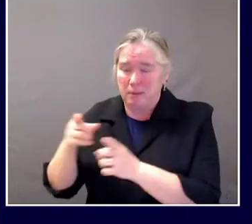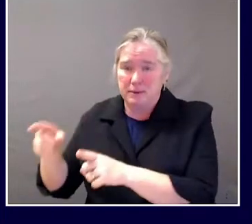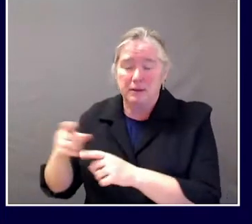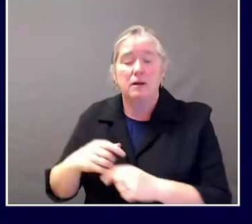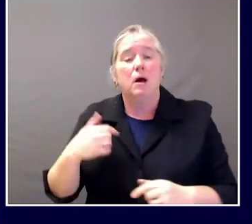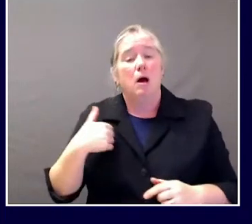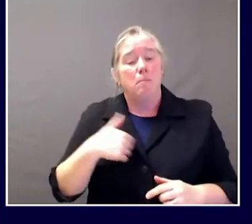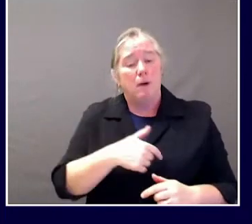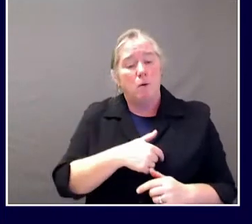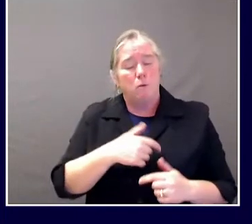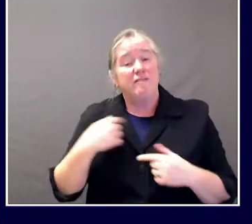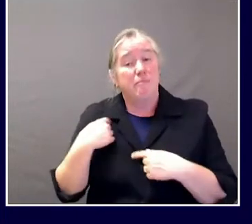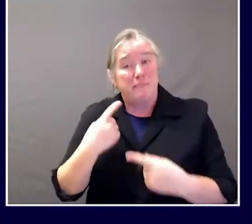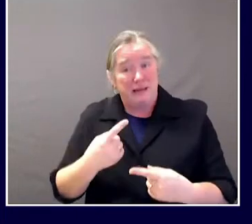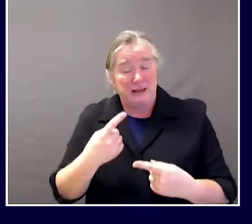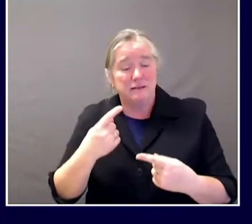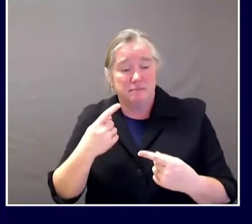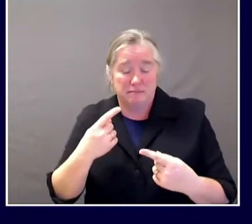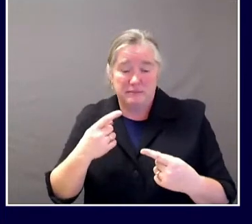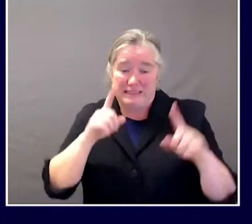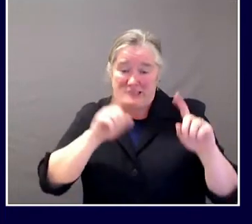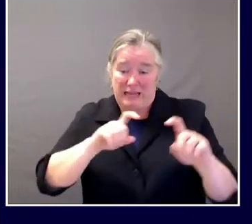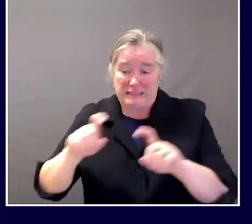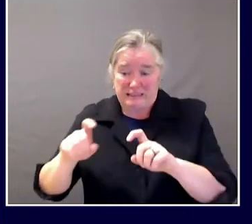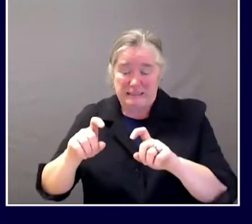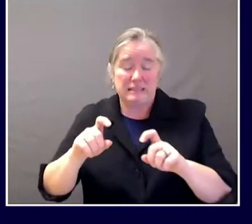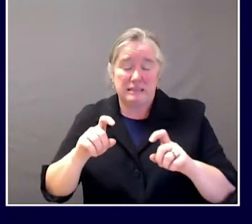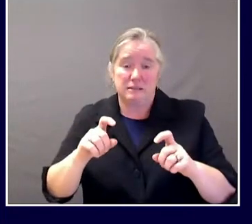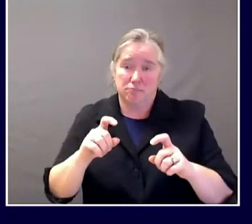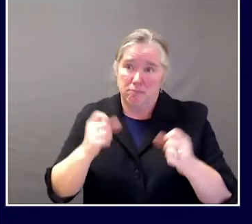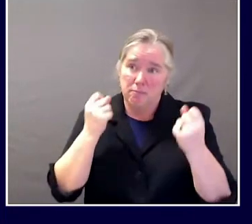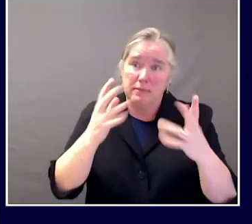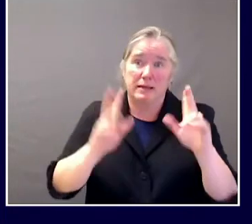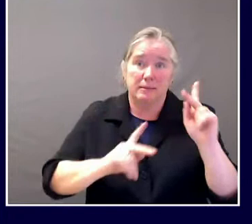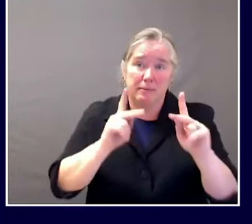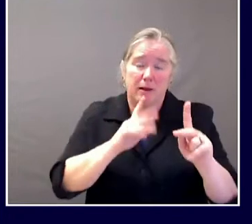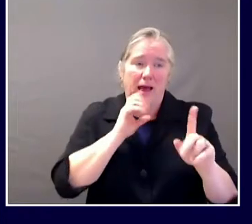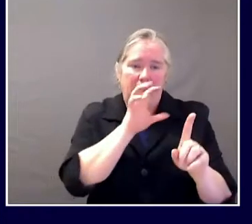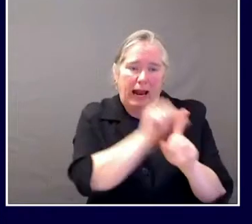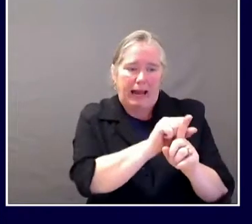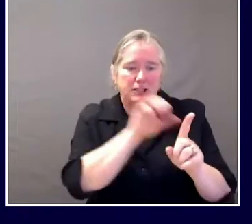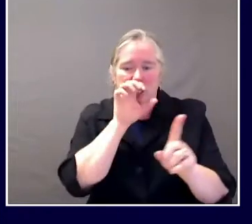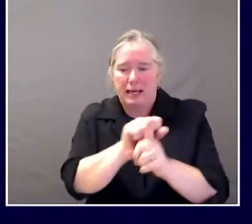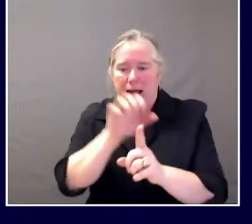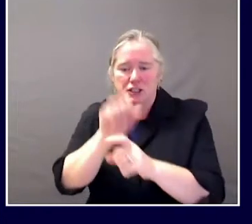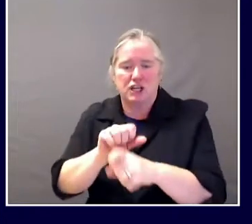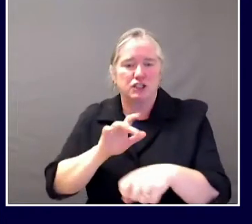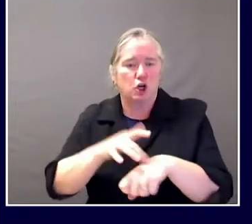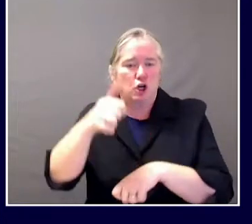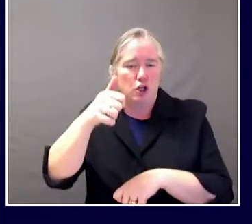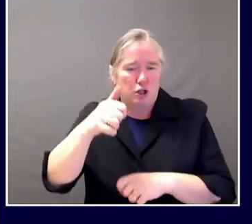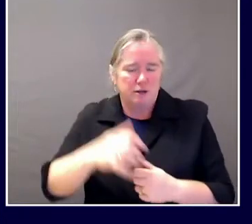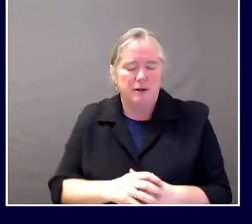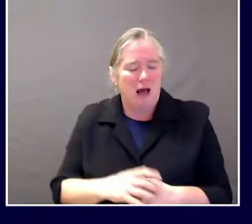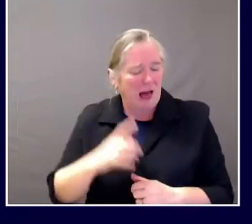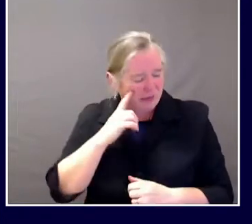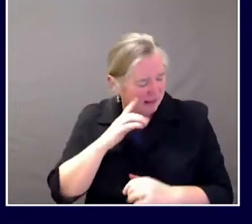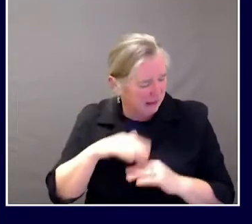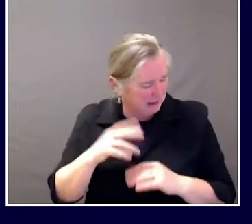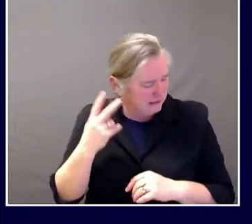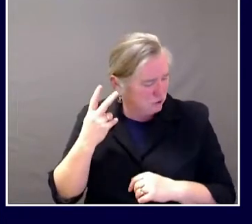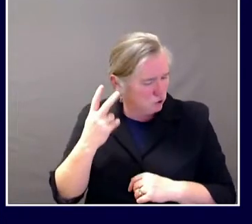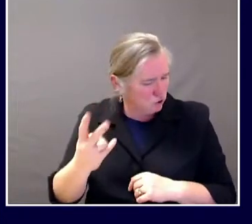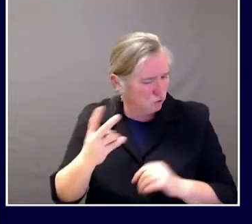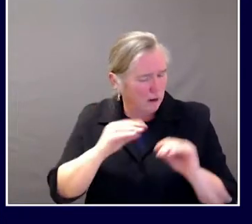to spot outbreaks before they get out of hand. Indeed, although I can't remember the exact ones, at least 2 outbreaks in the